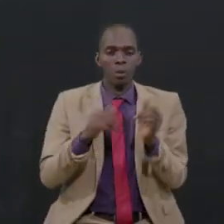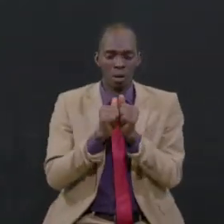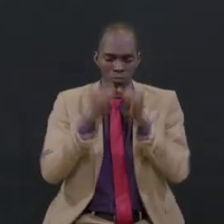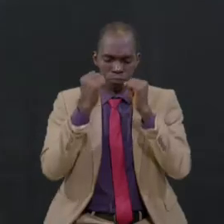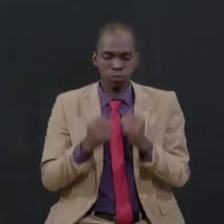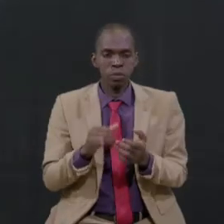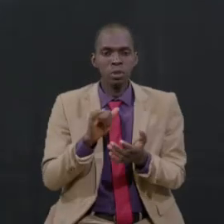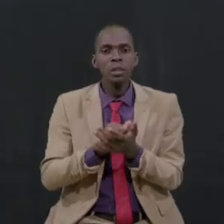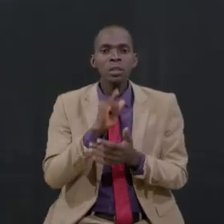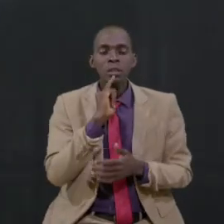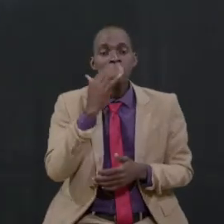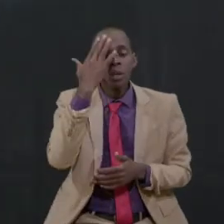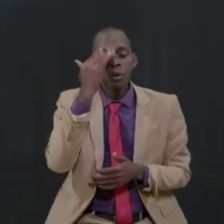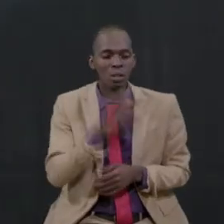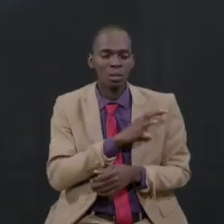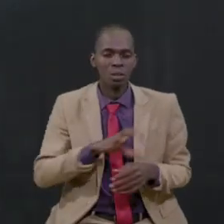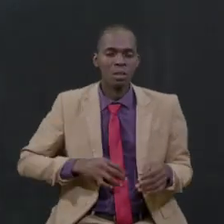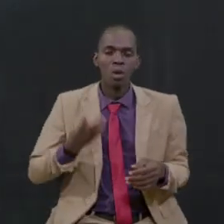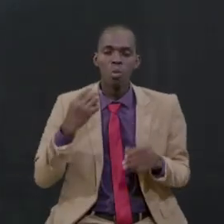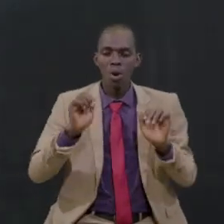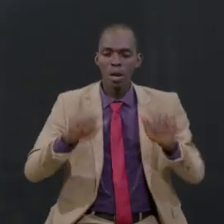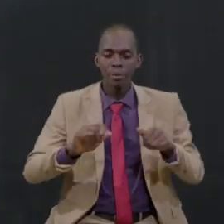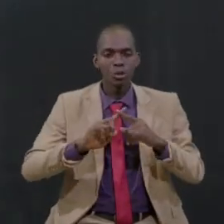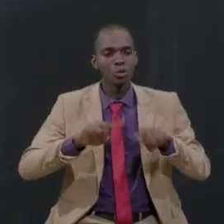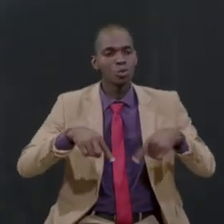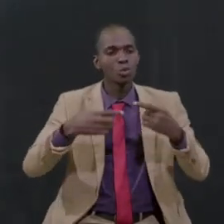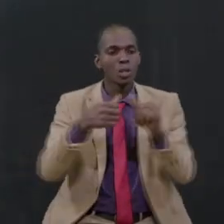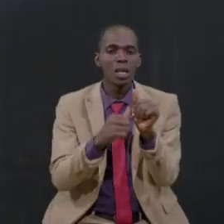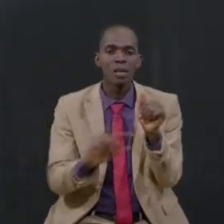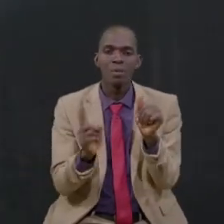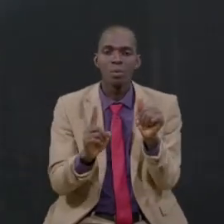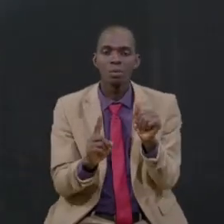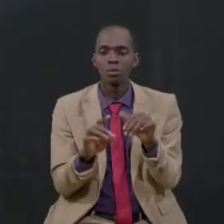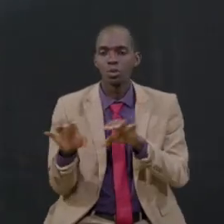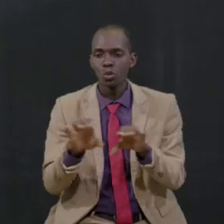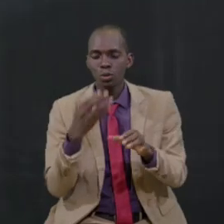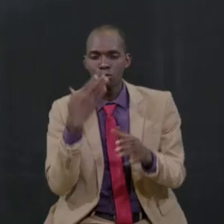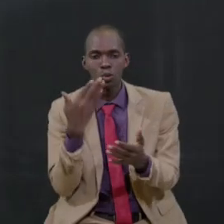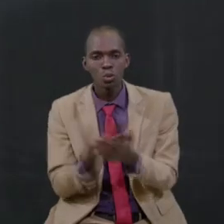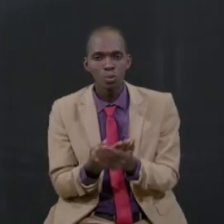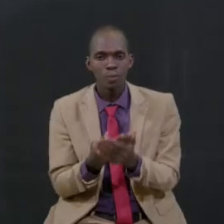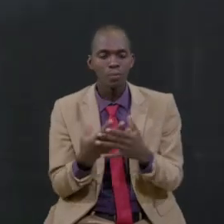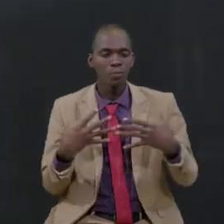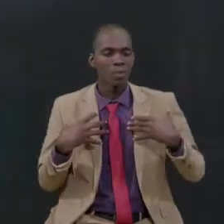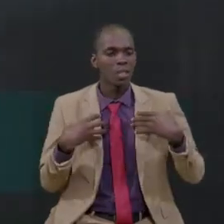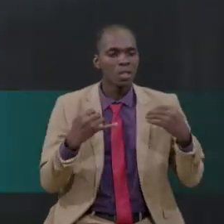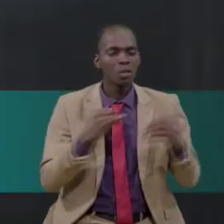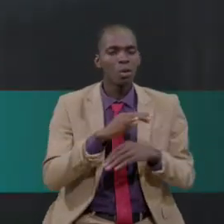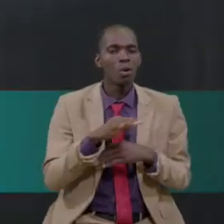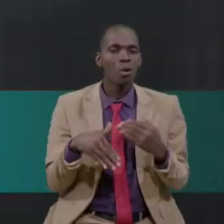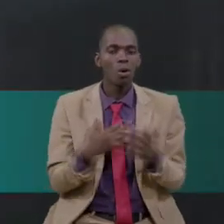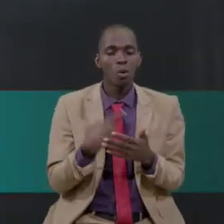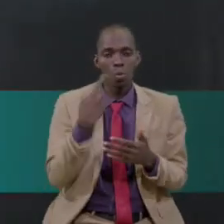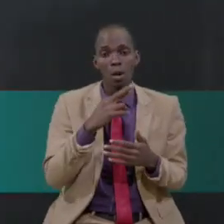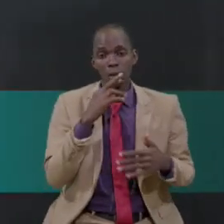went about doing good, healing all who are sick, saving all